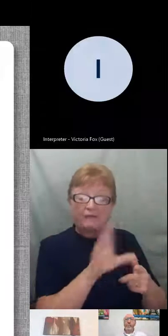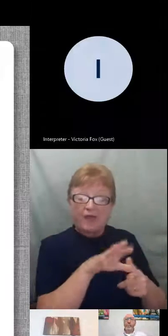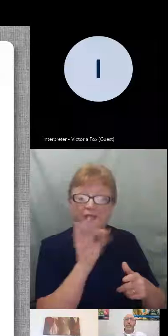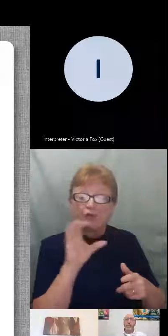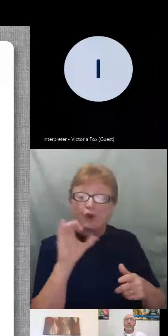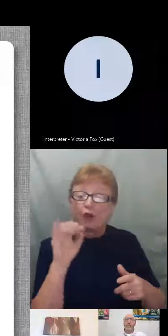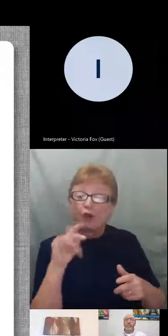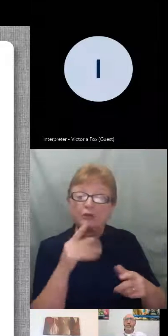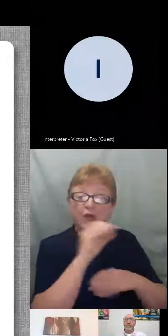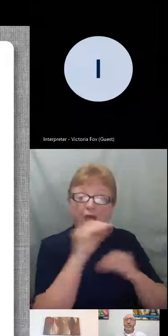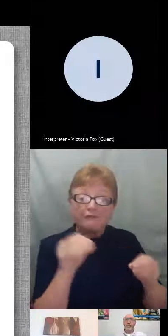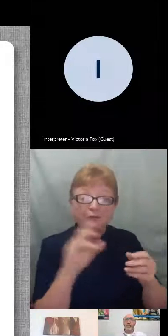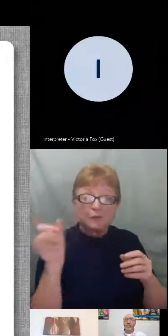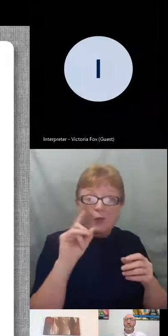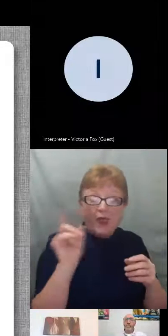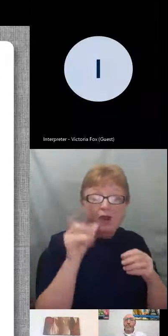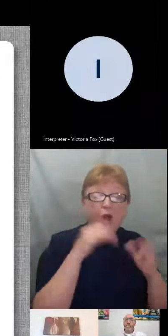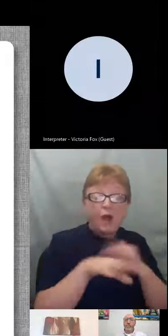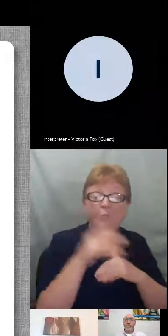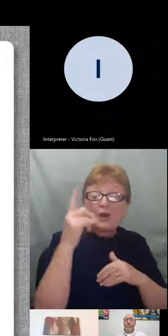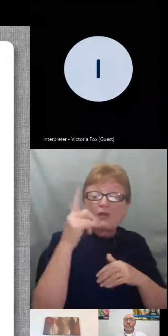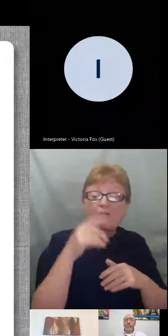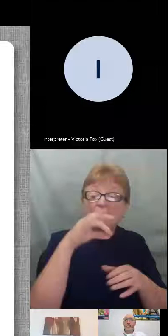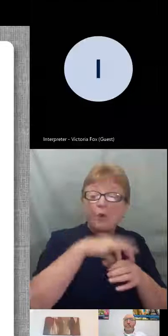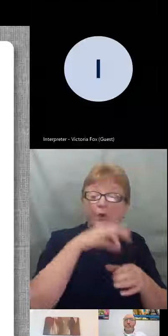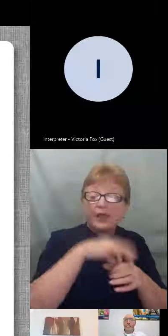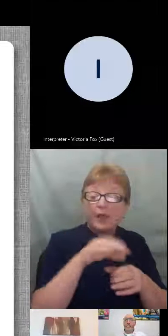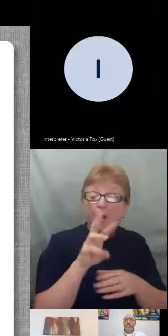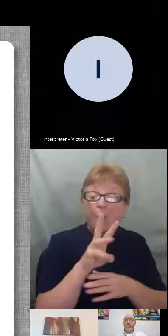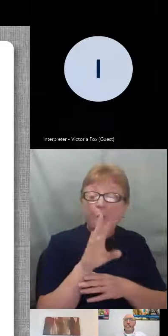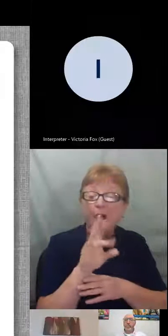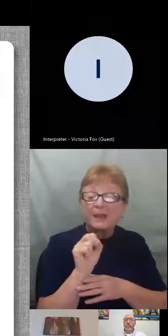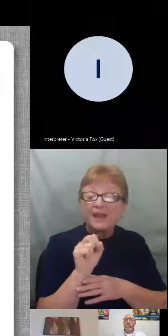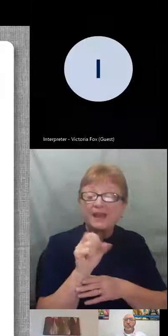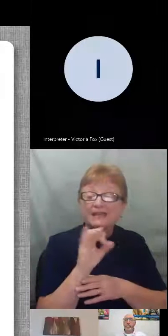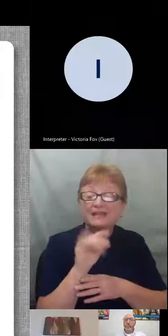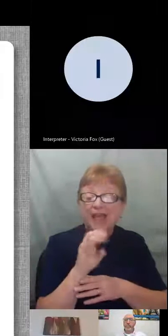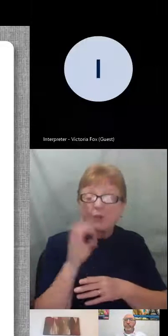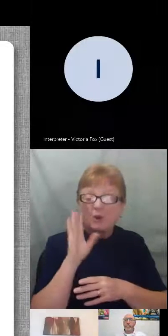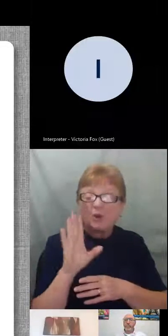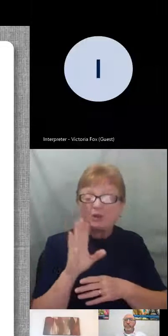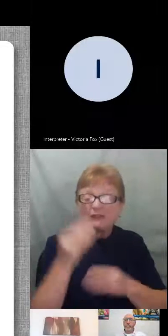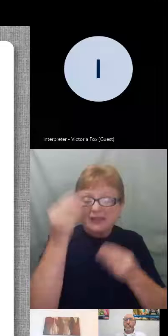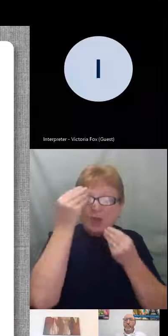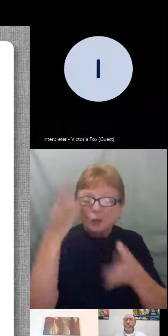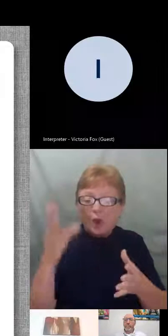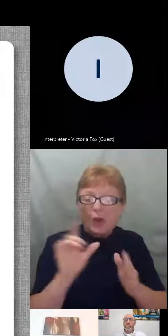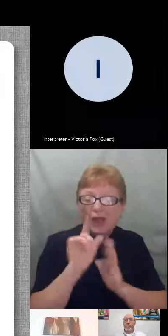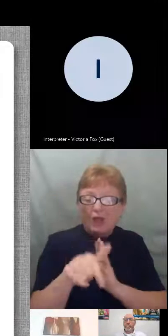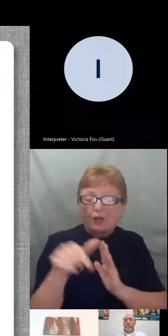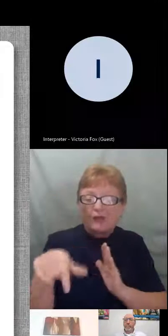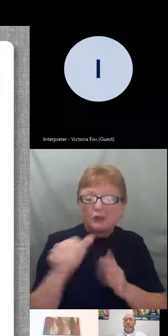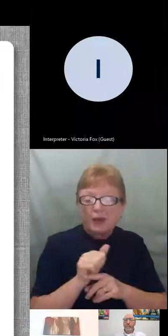office on one of the voting websites that we will discuss later in this training.